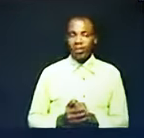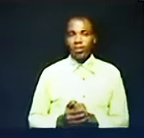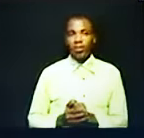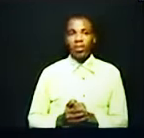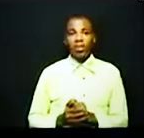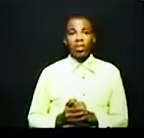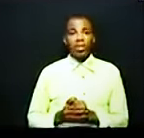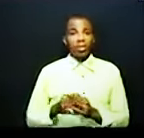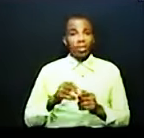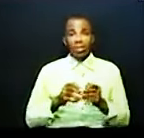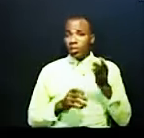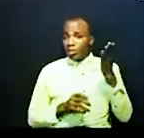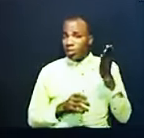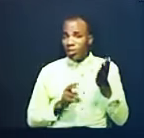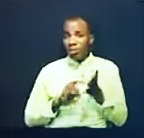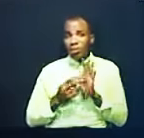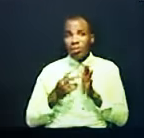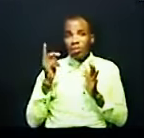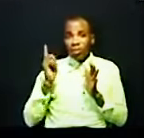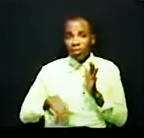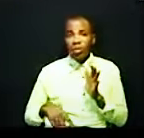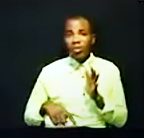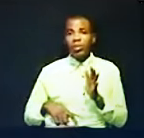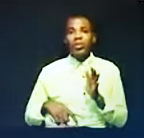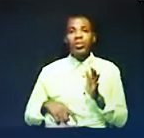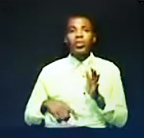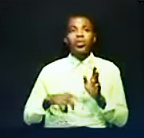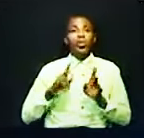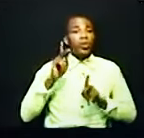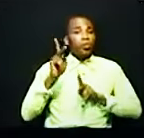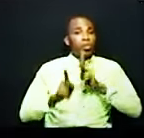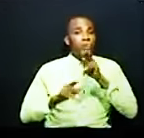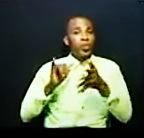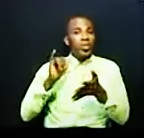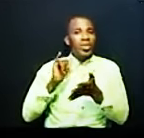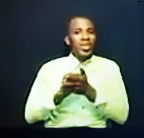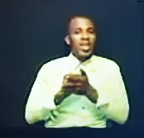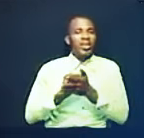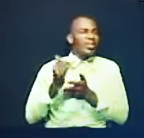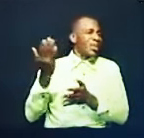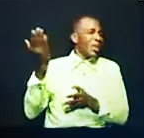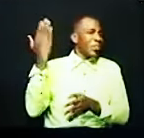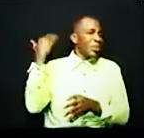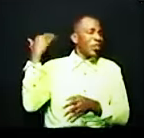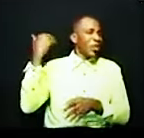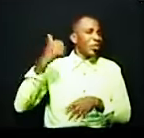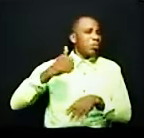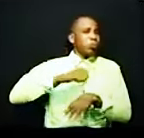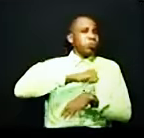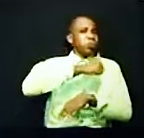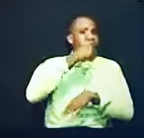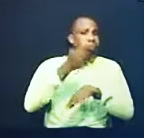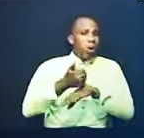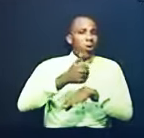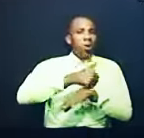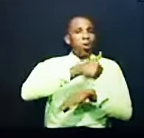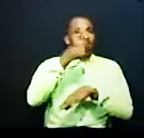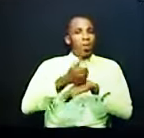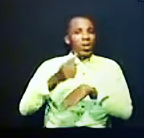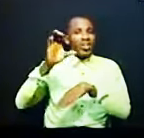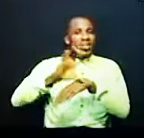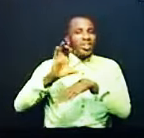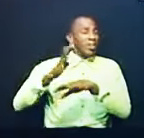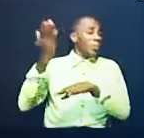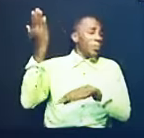were church reformers who lived in the 16th, 17th century Puritan, in England. Puritan fue no oye